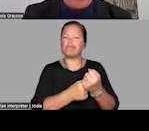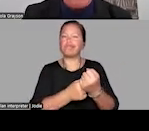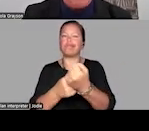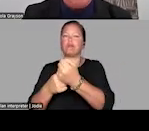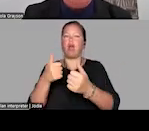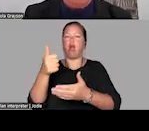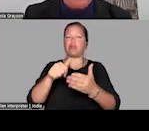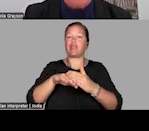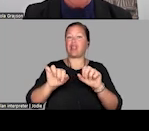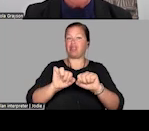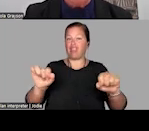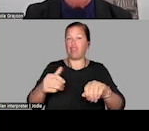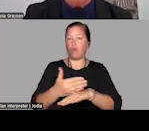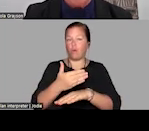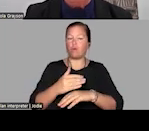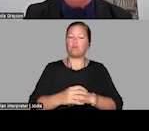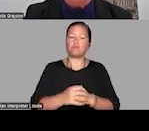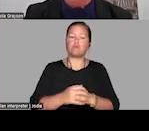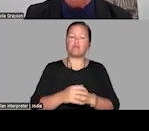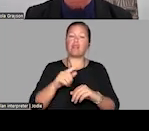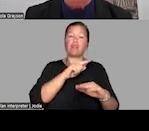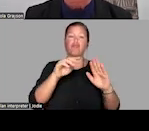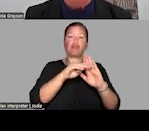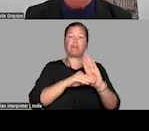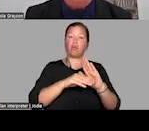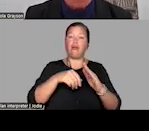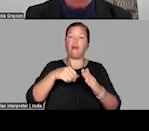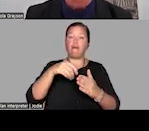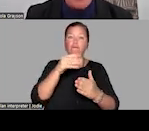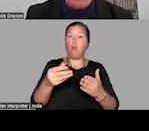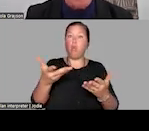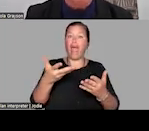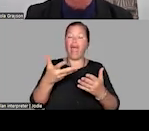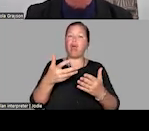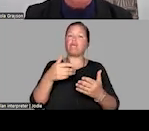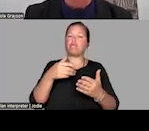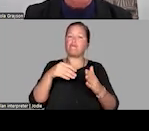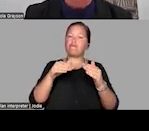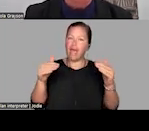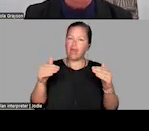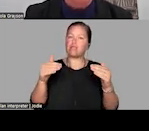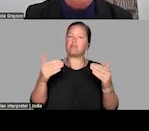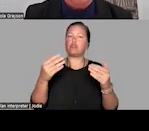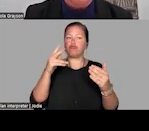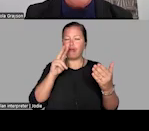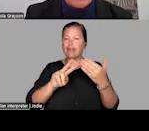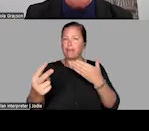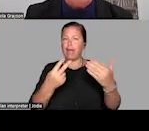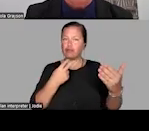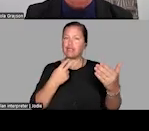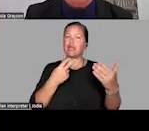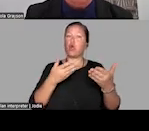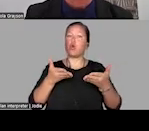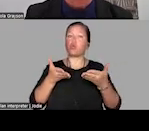creative practice. The principles are founded on the fundamentals of fairness, transparency,